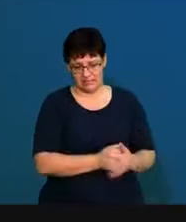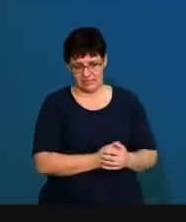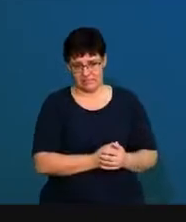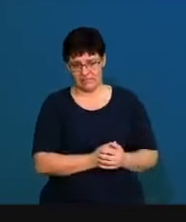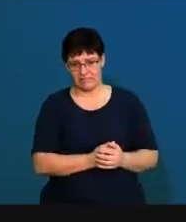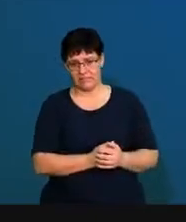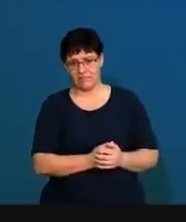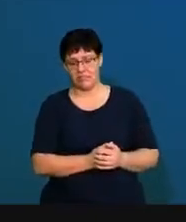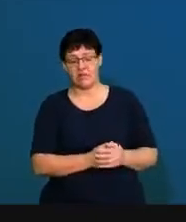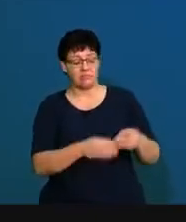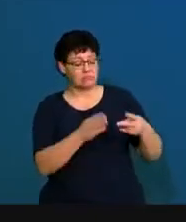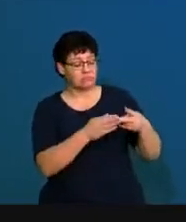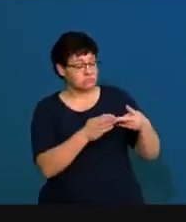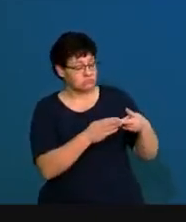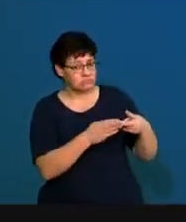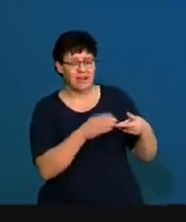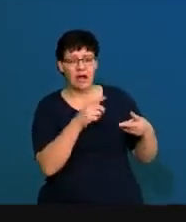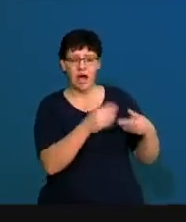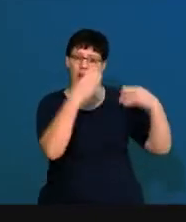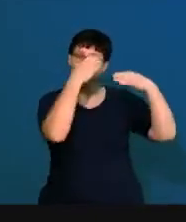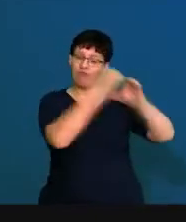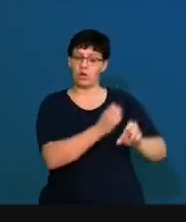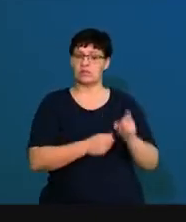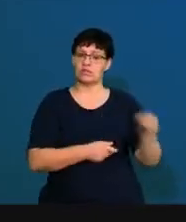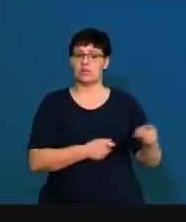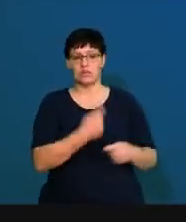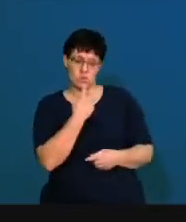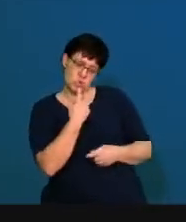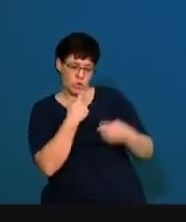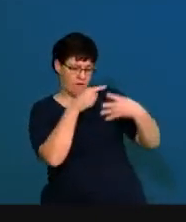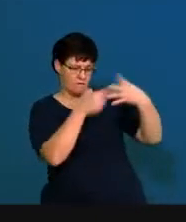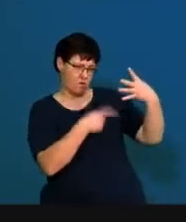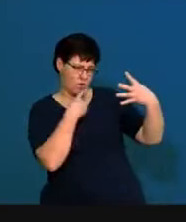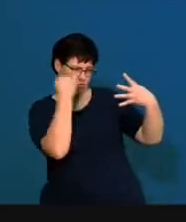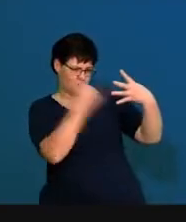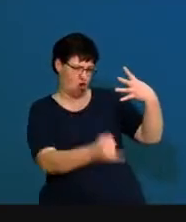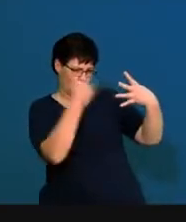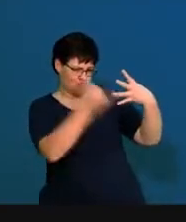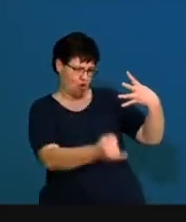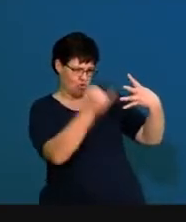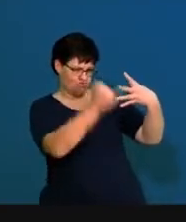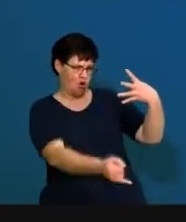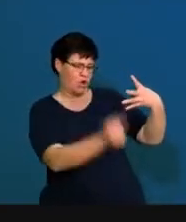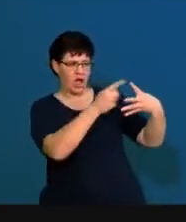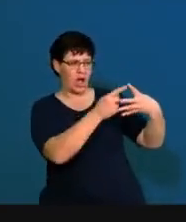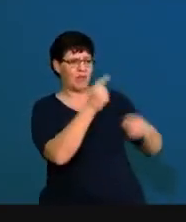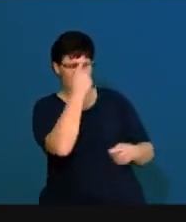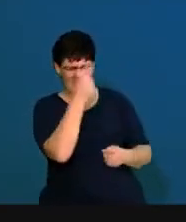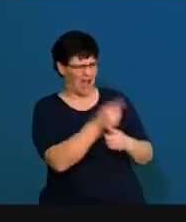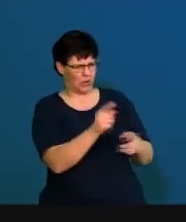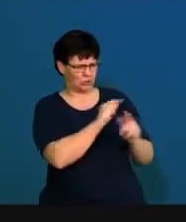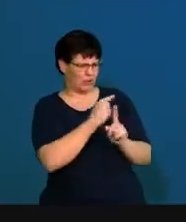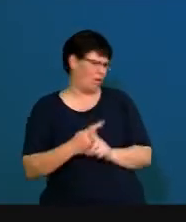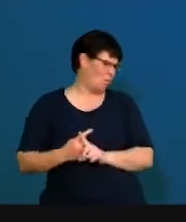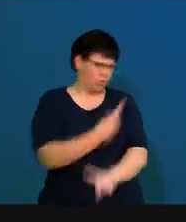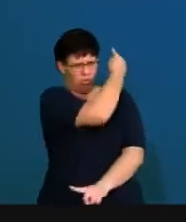other thing about multiple choice, you just don't focus on the options that you think they're incorrect. Look at those that you think they're totally out and think